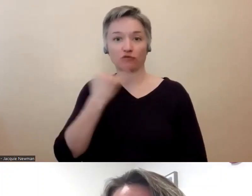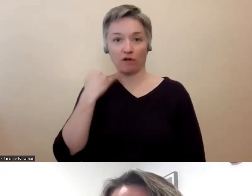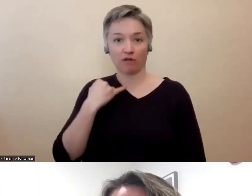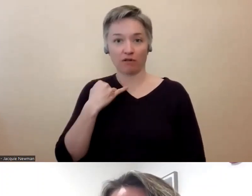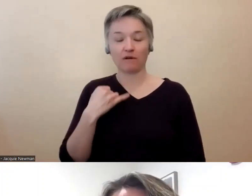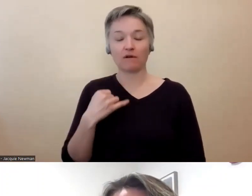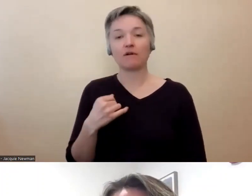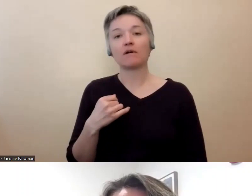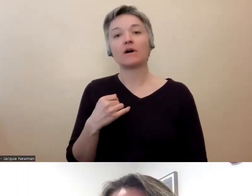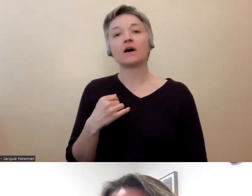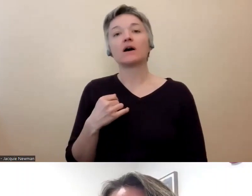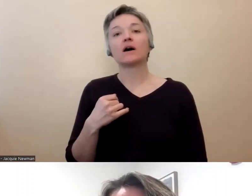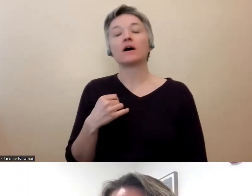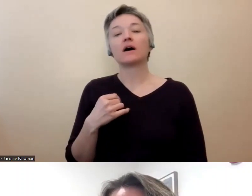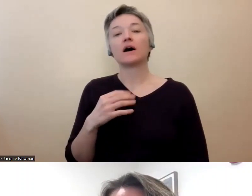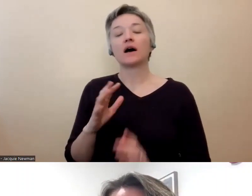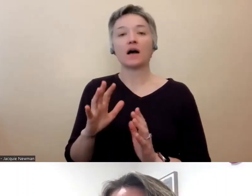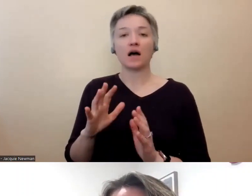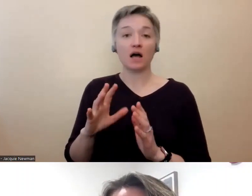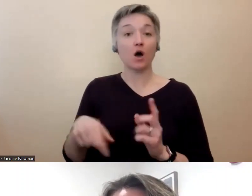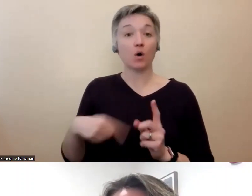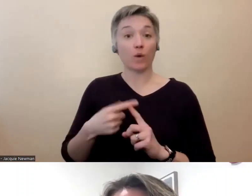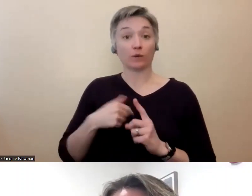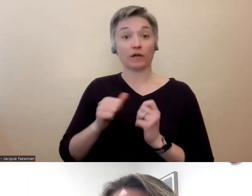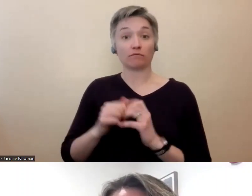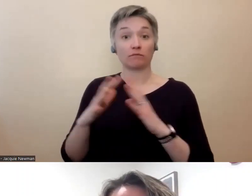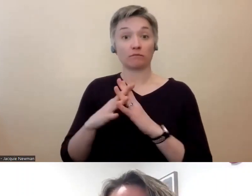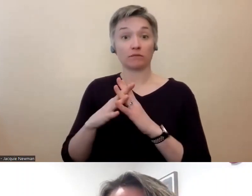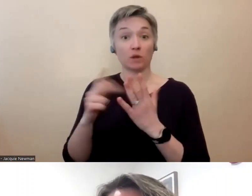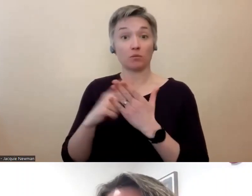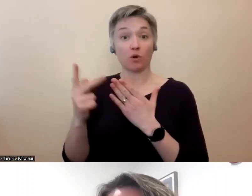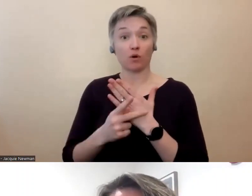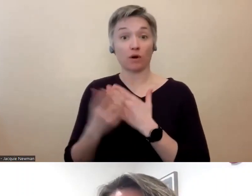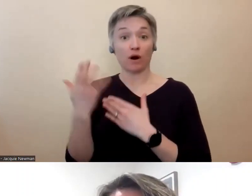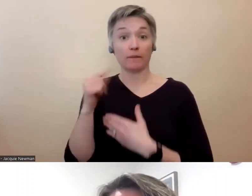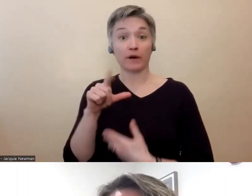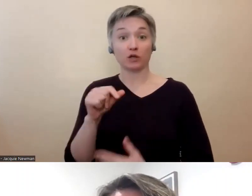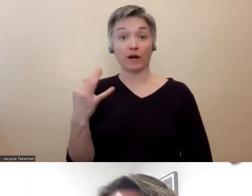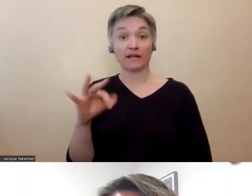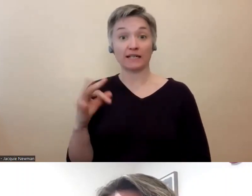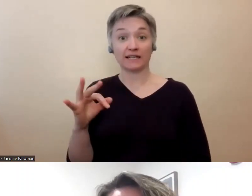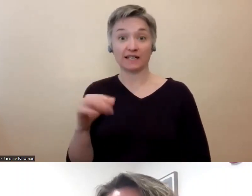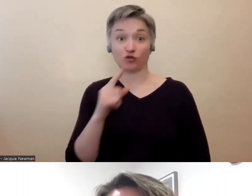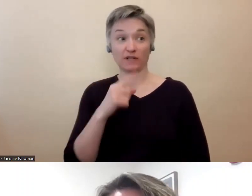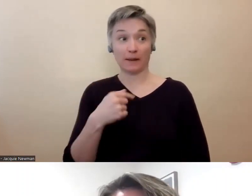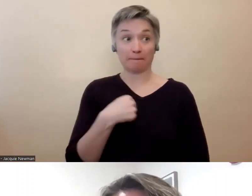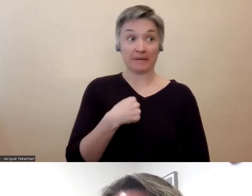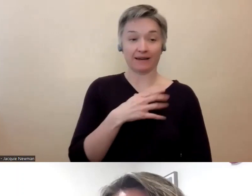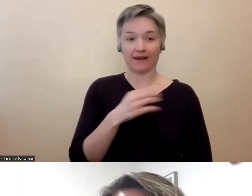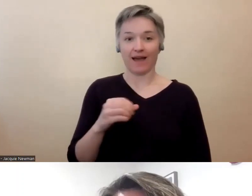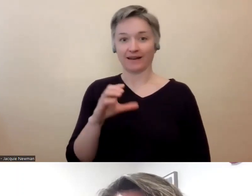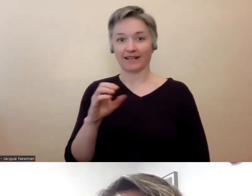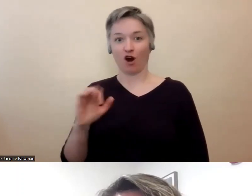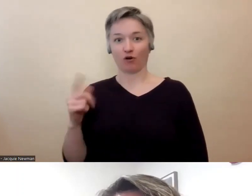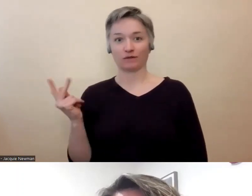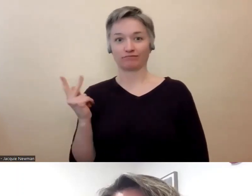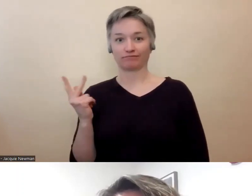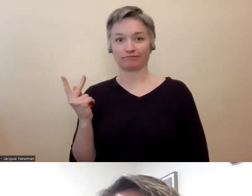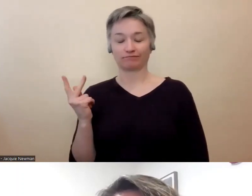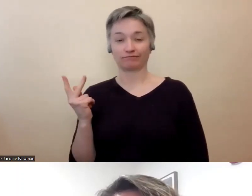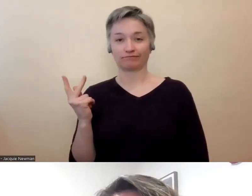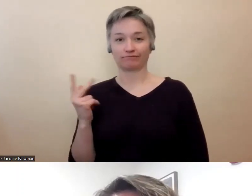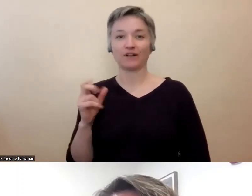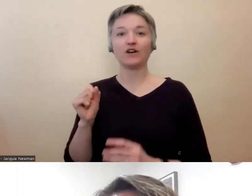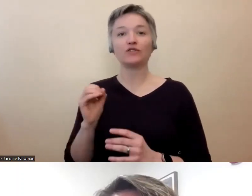again, when we first started this program in 2019, it was Carol and I. So we've kind of got